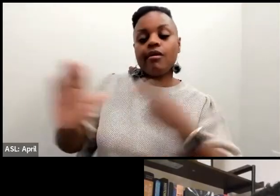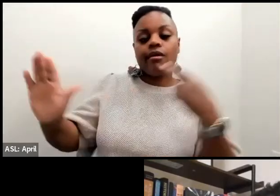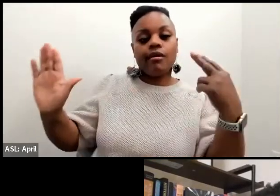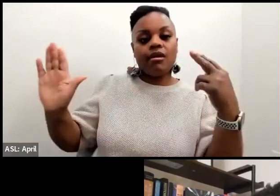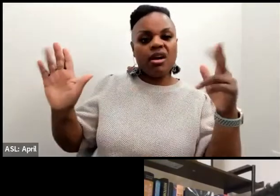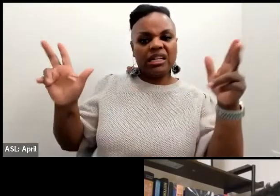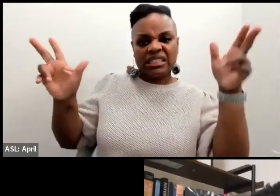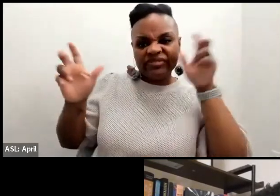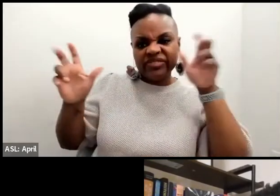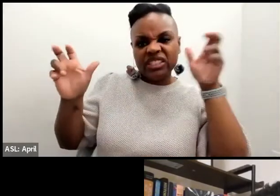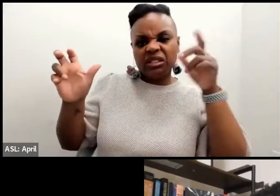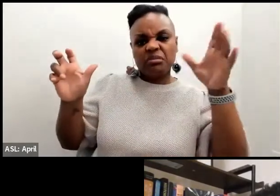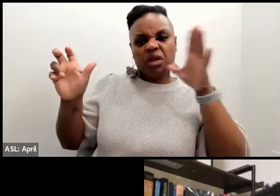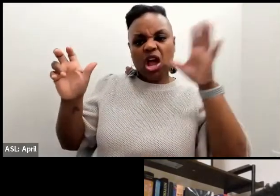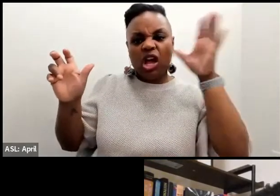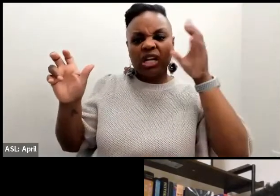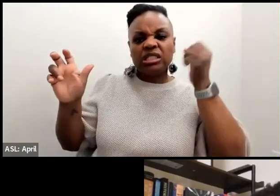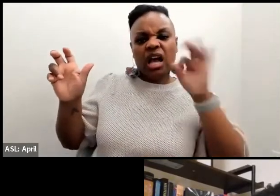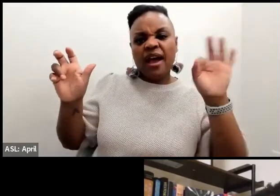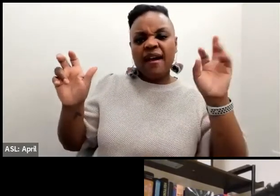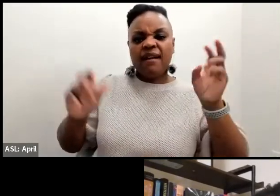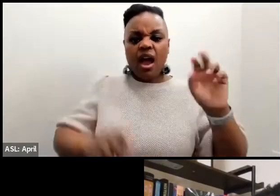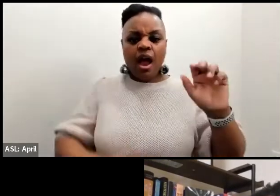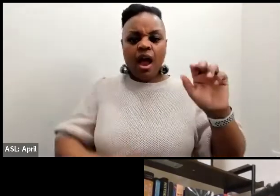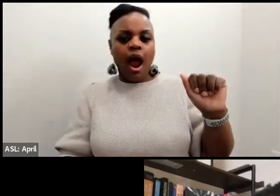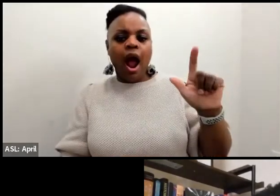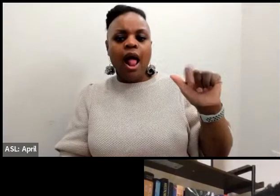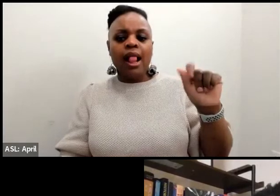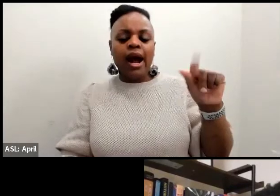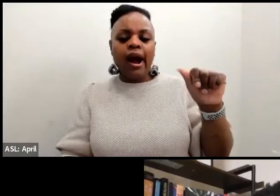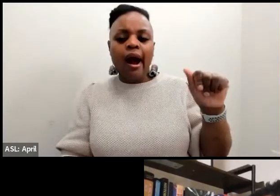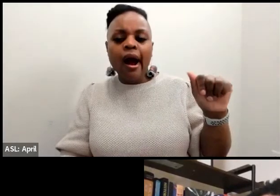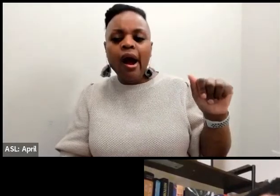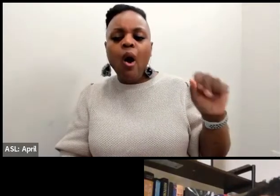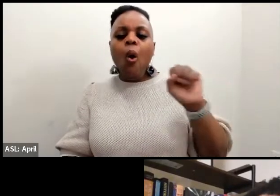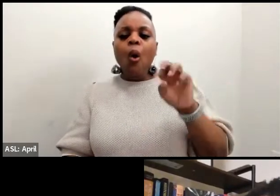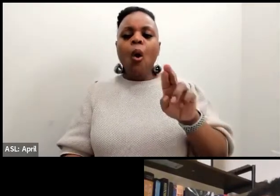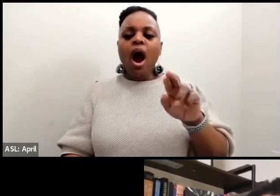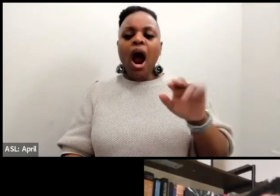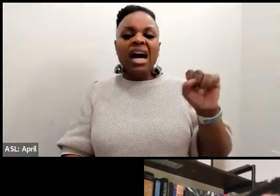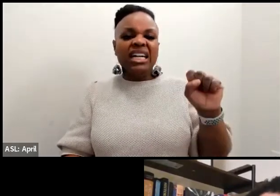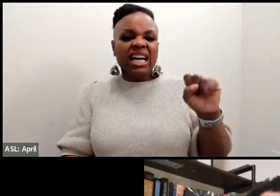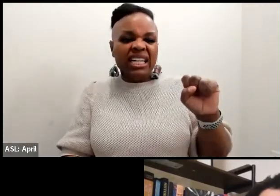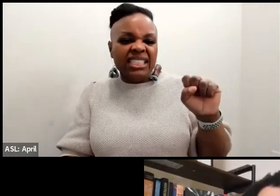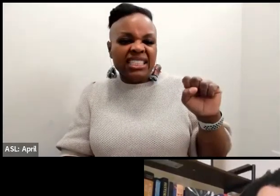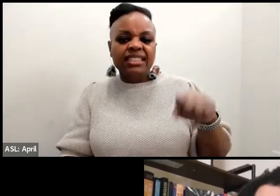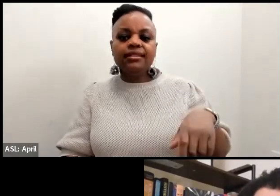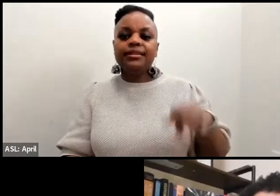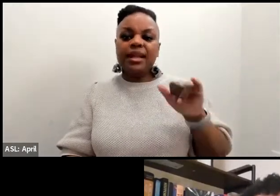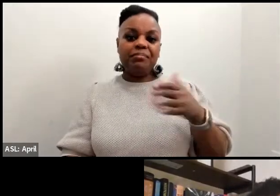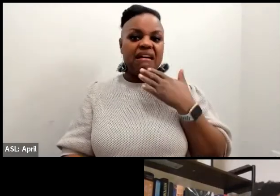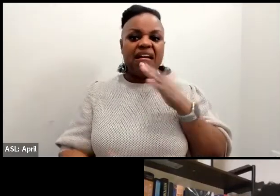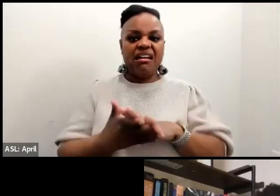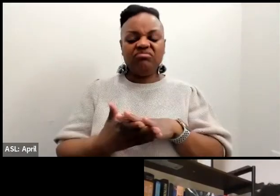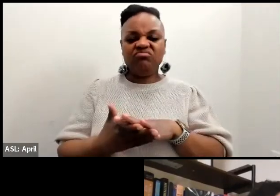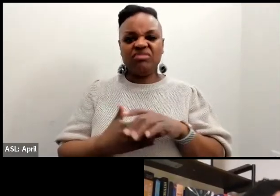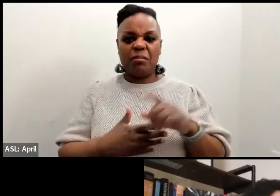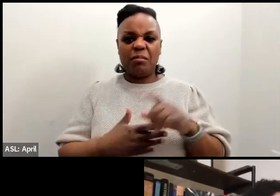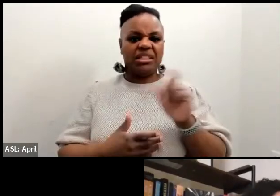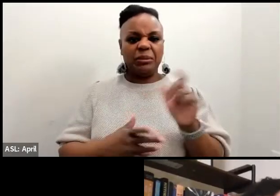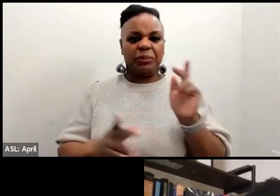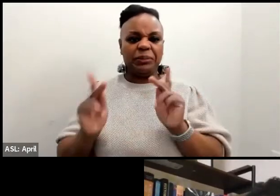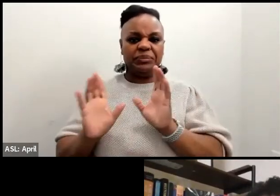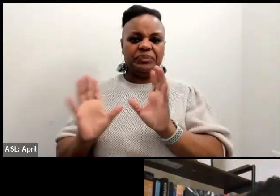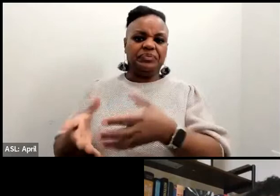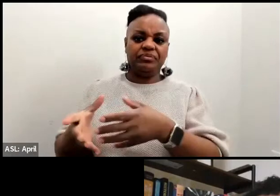ISIS and every like bad Islamic group that ever existed. And for me, the interesting questions lie in actually